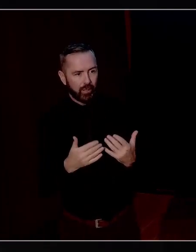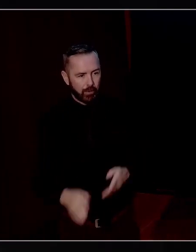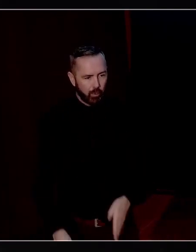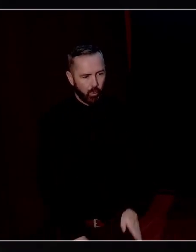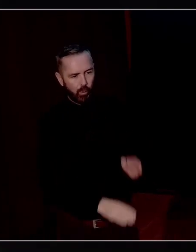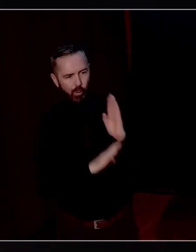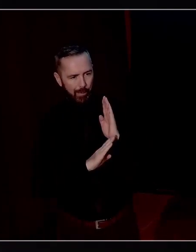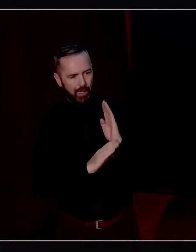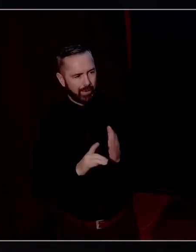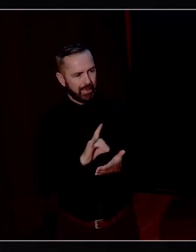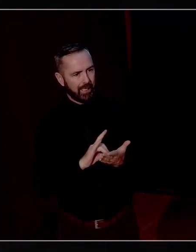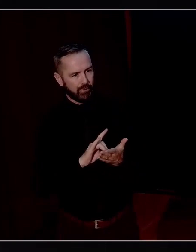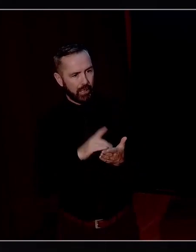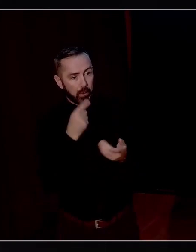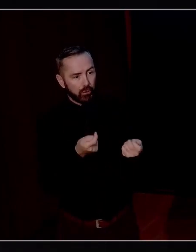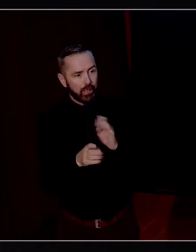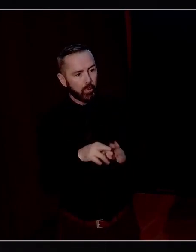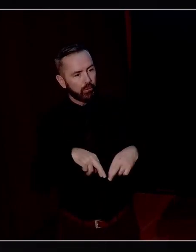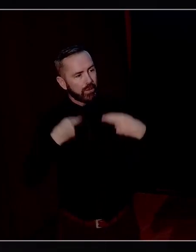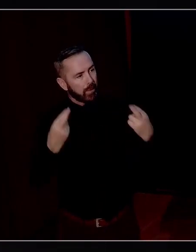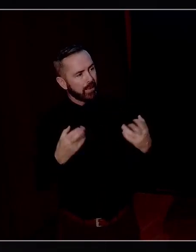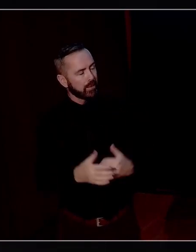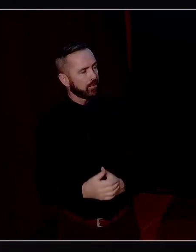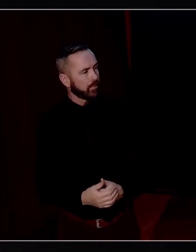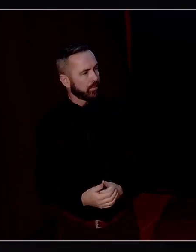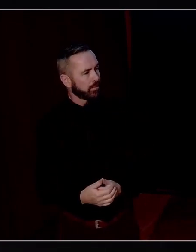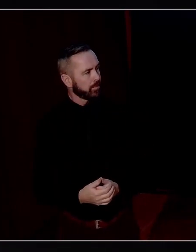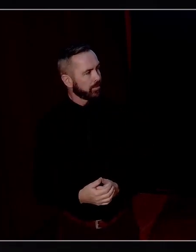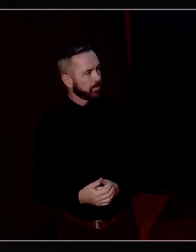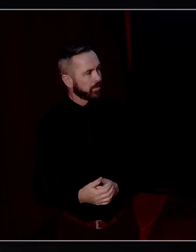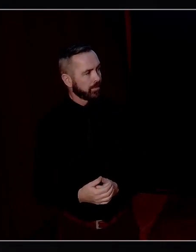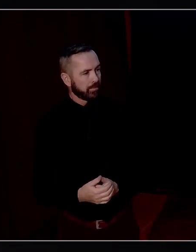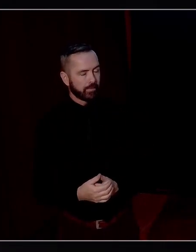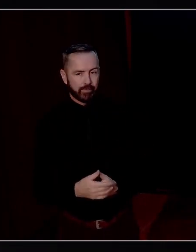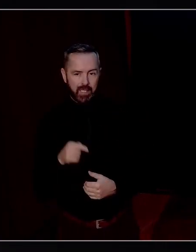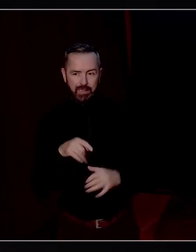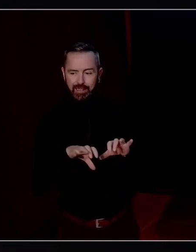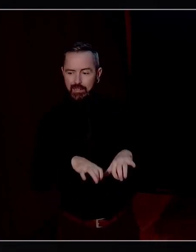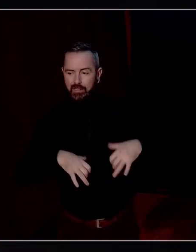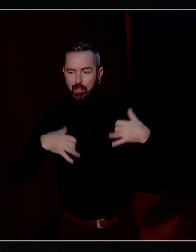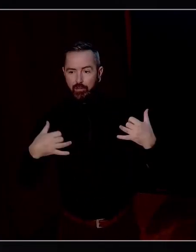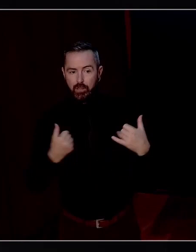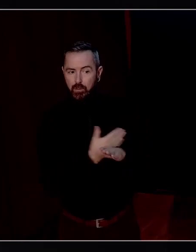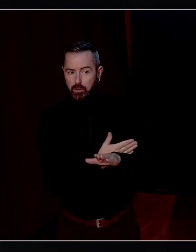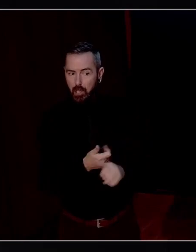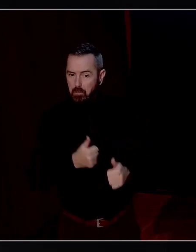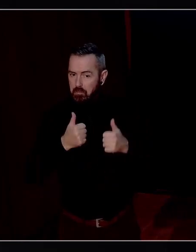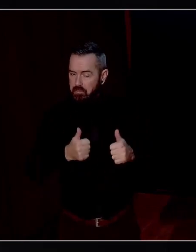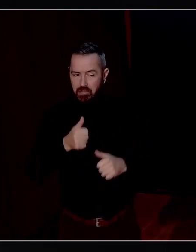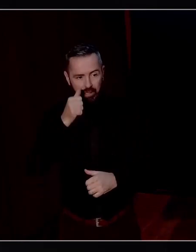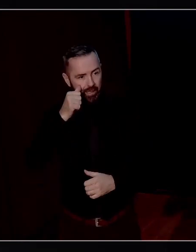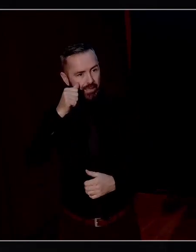weaponise our history, but to treat it with respect. This conference, which got off to such a good start